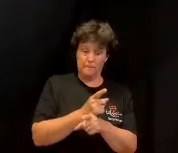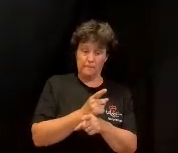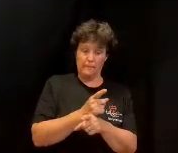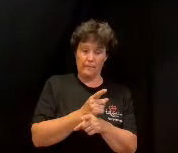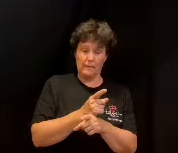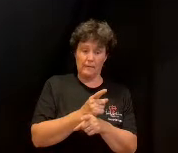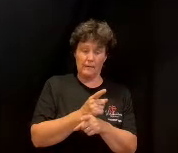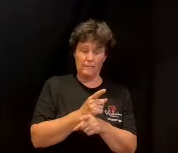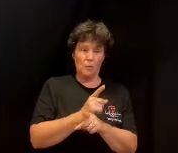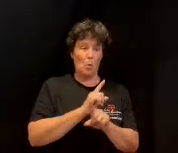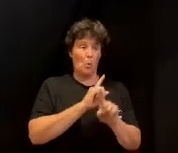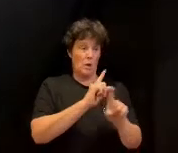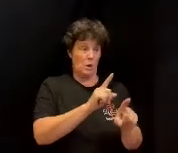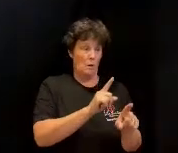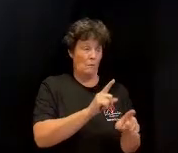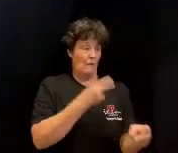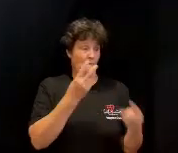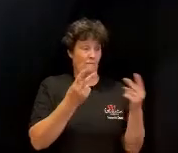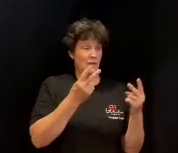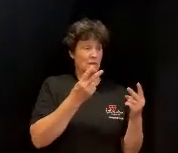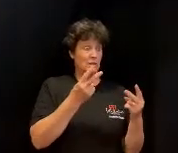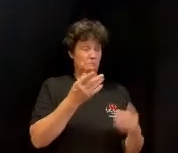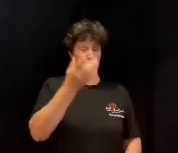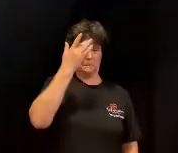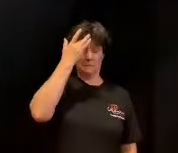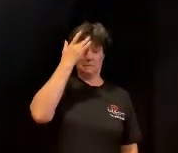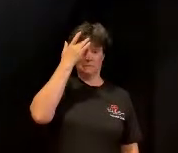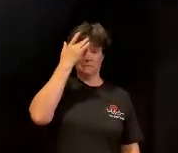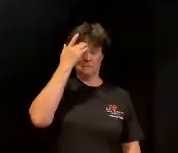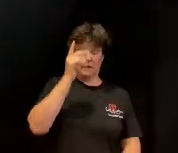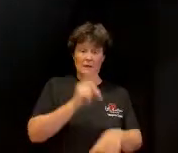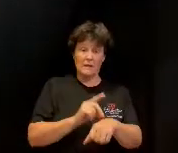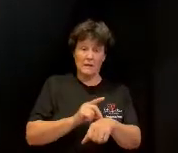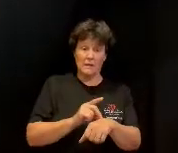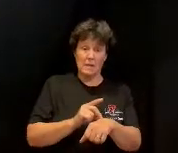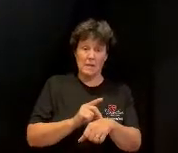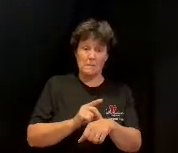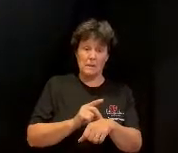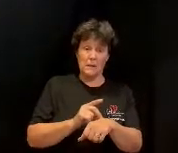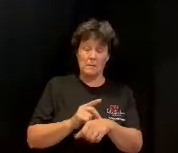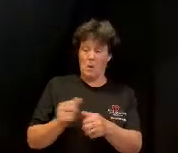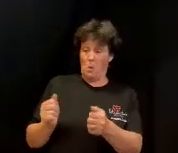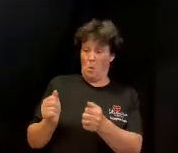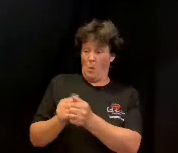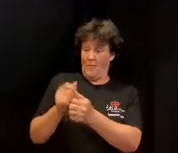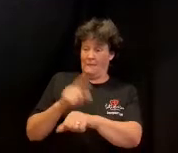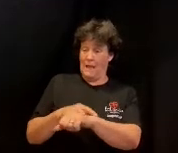So we go to the sick. So I just want you to know something. Physicians spend more time with the sick than the well.